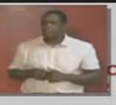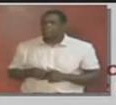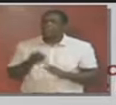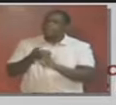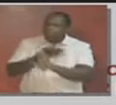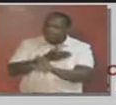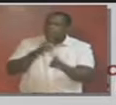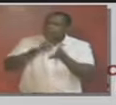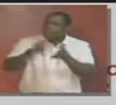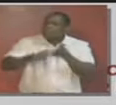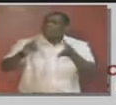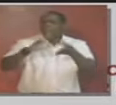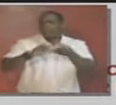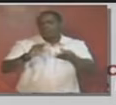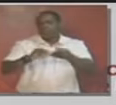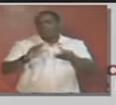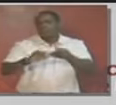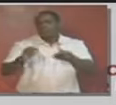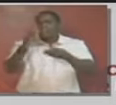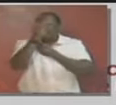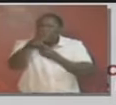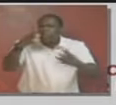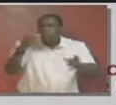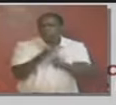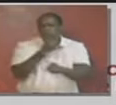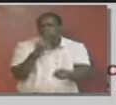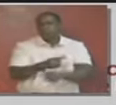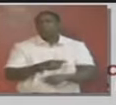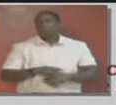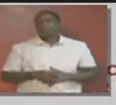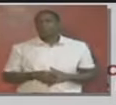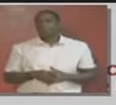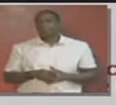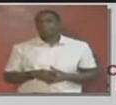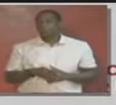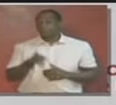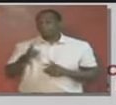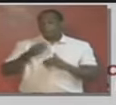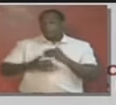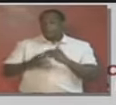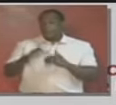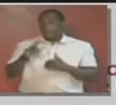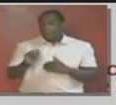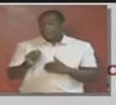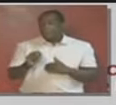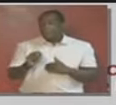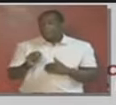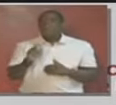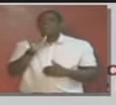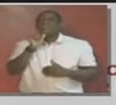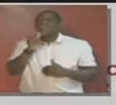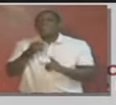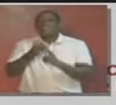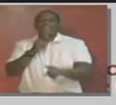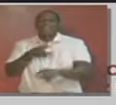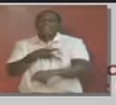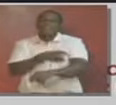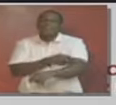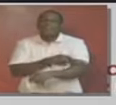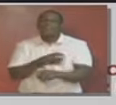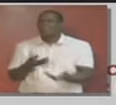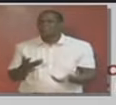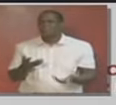findings. So the clotting events that happened were not determined to be as a result of the vaccine. There's